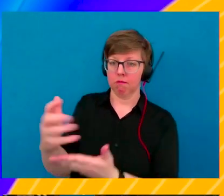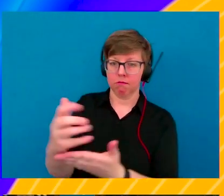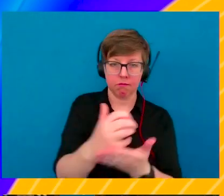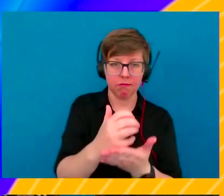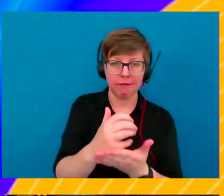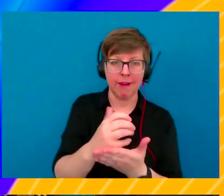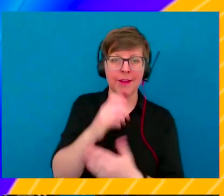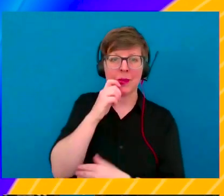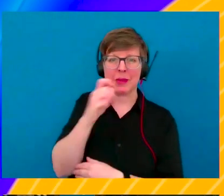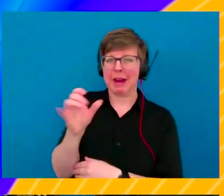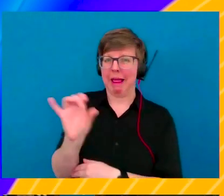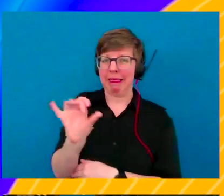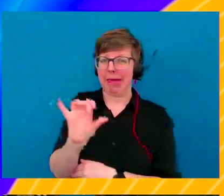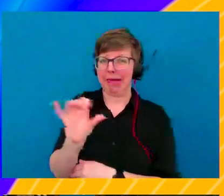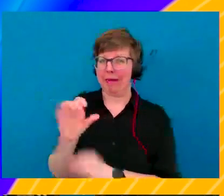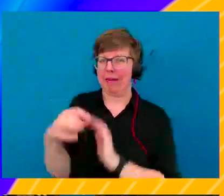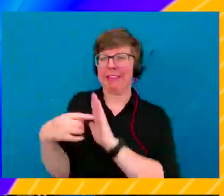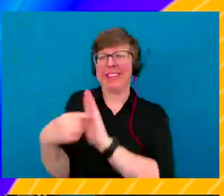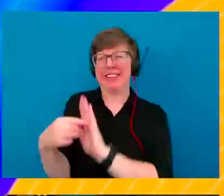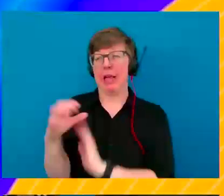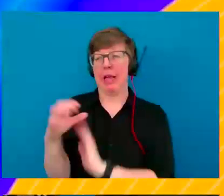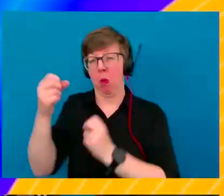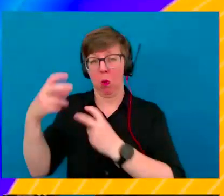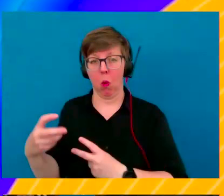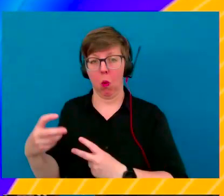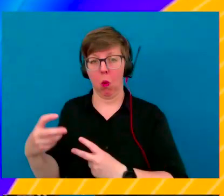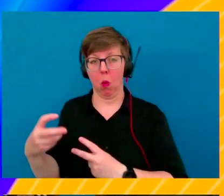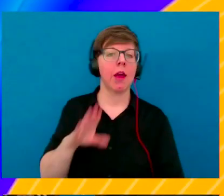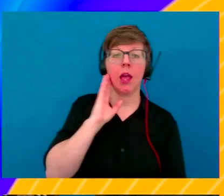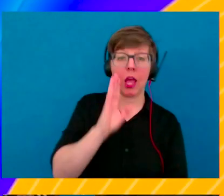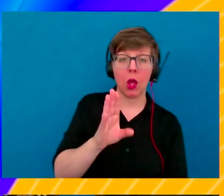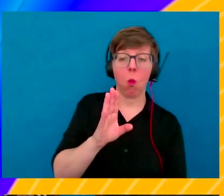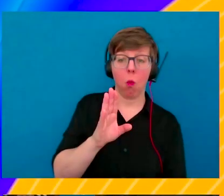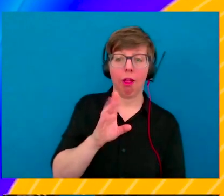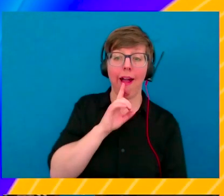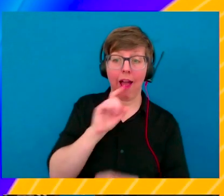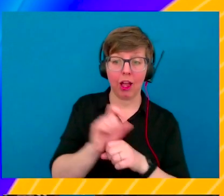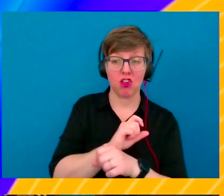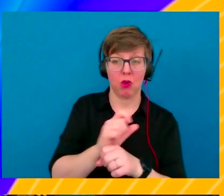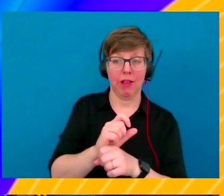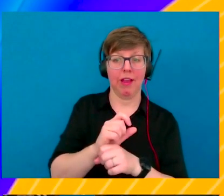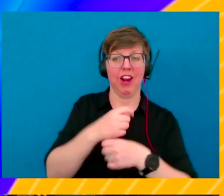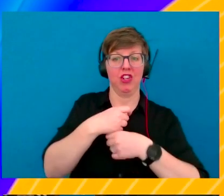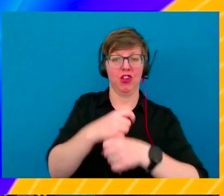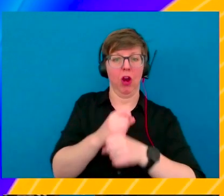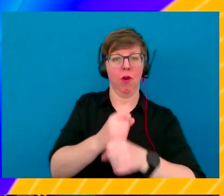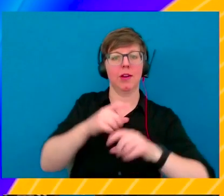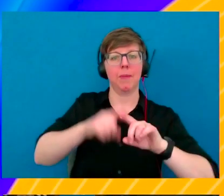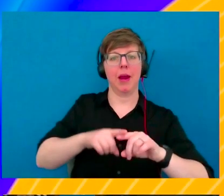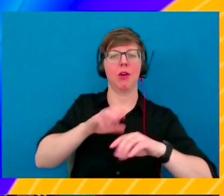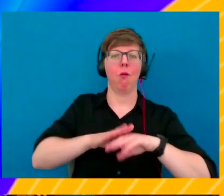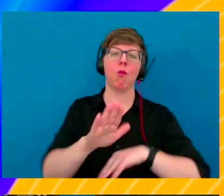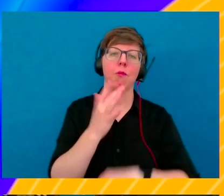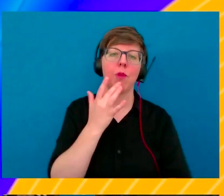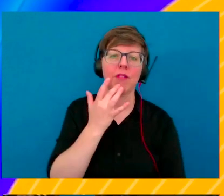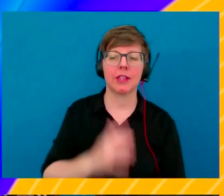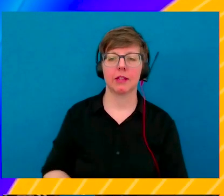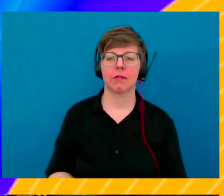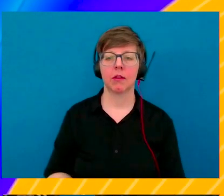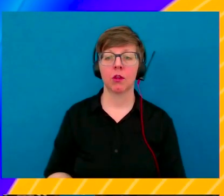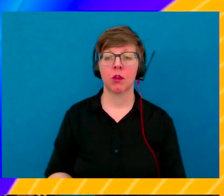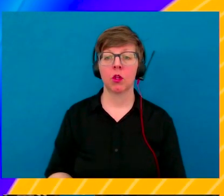code, this is actually going to generate based on what your preferences are. So if I take a single page